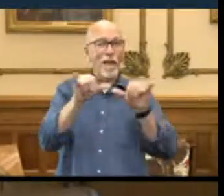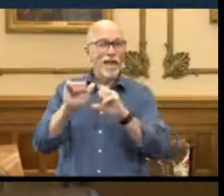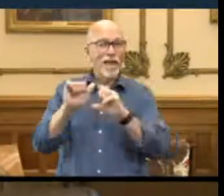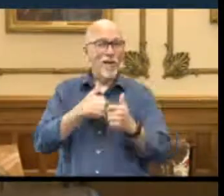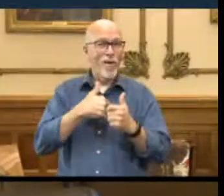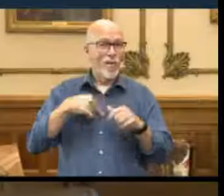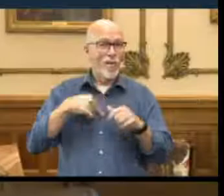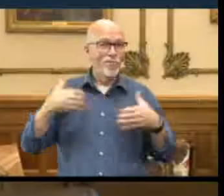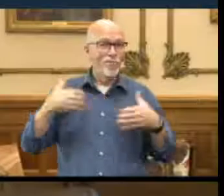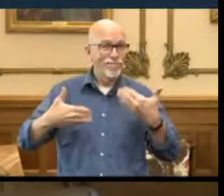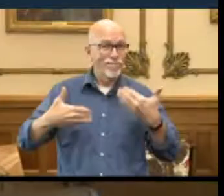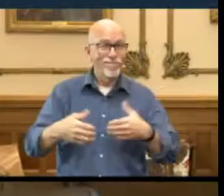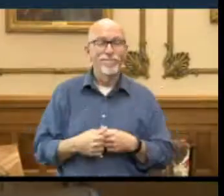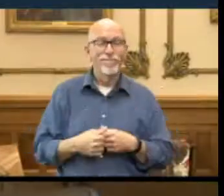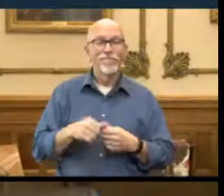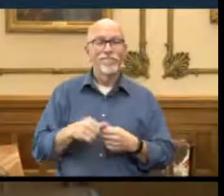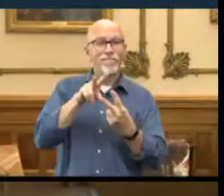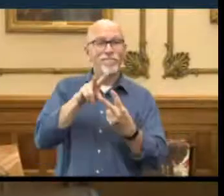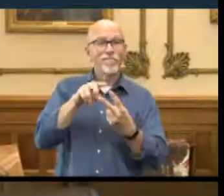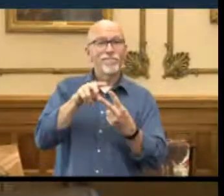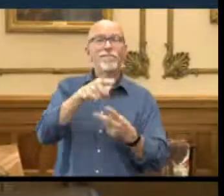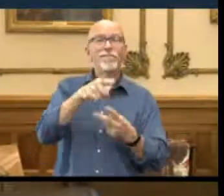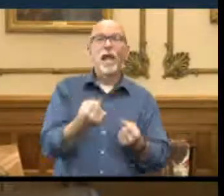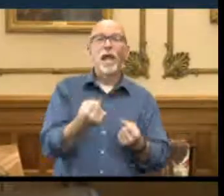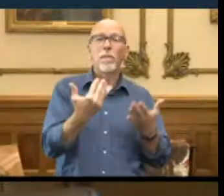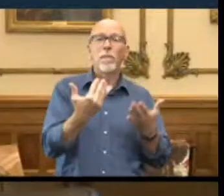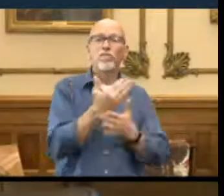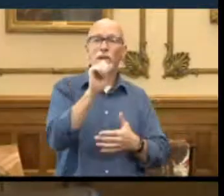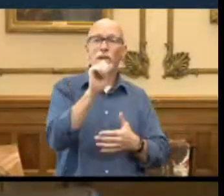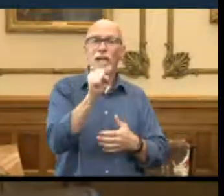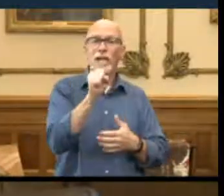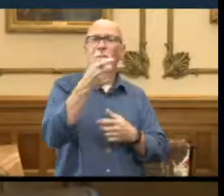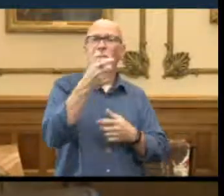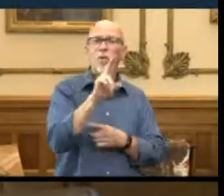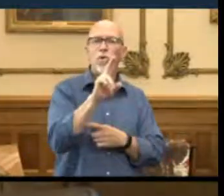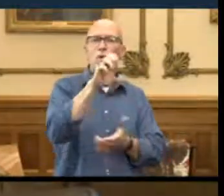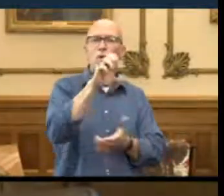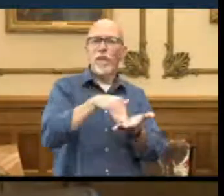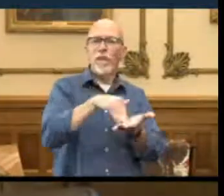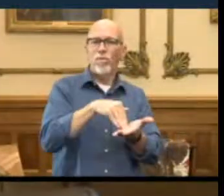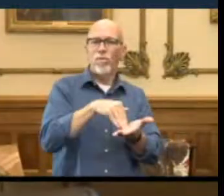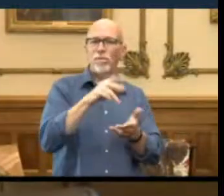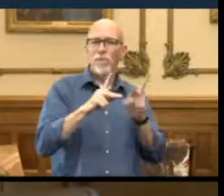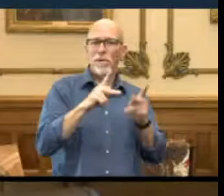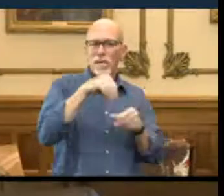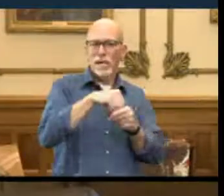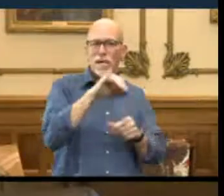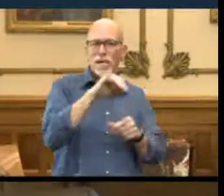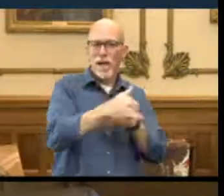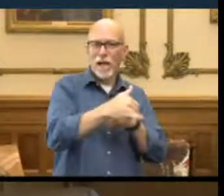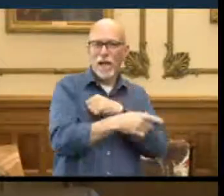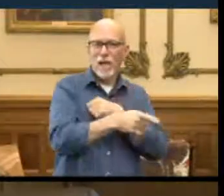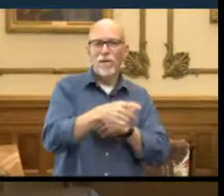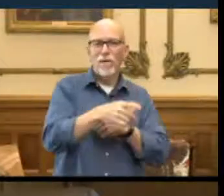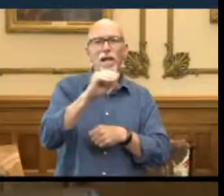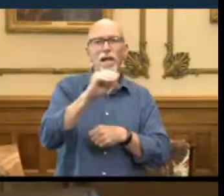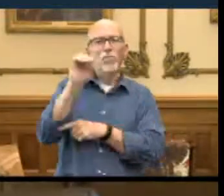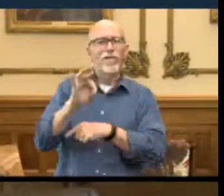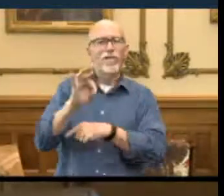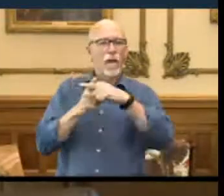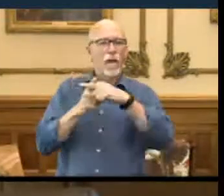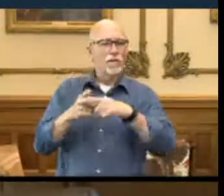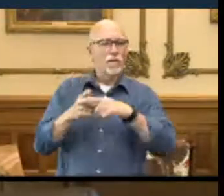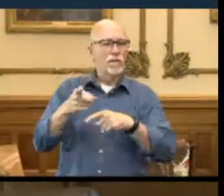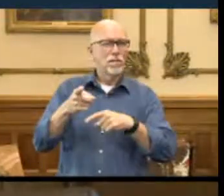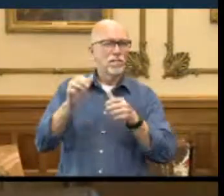doing. Those are the number of new cases per 100,000 residents in the past week, the percent positivity as